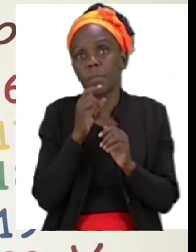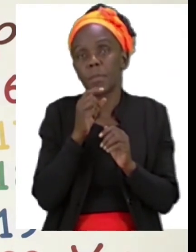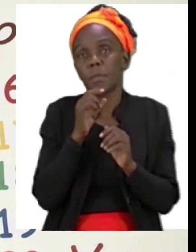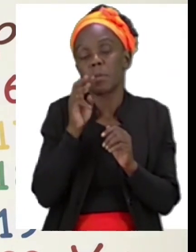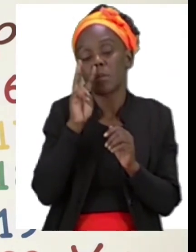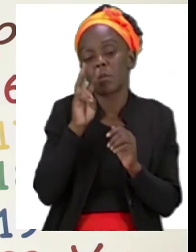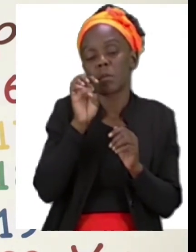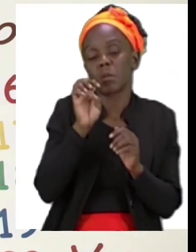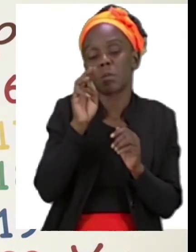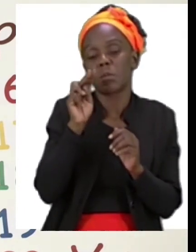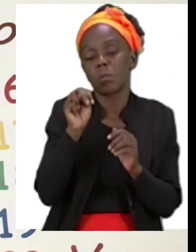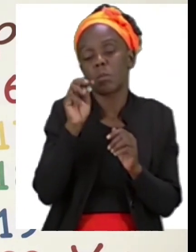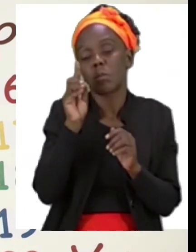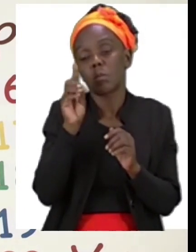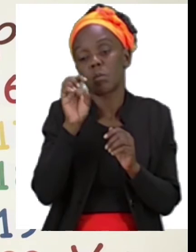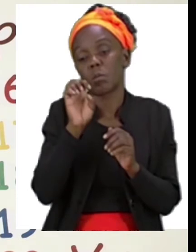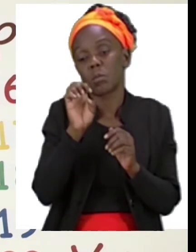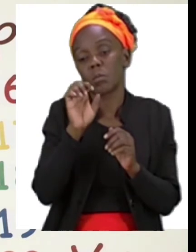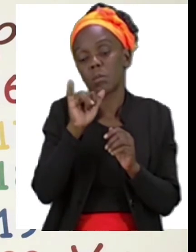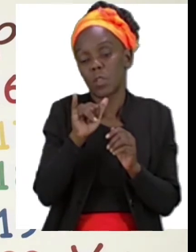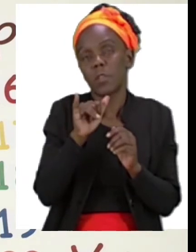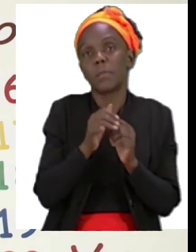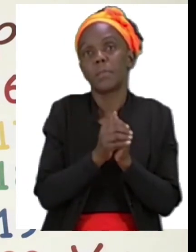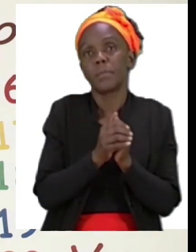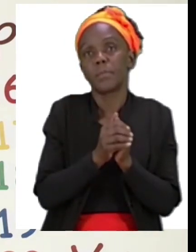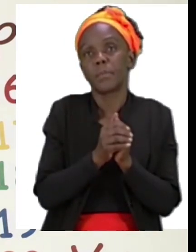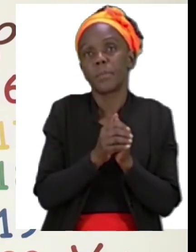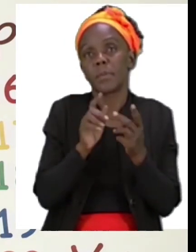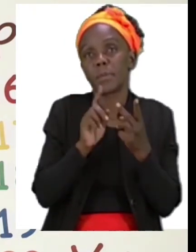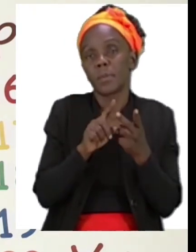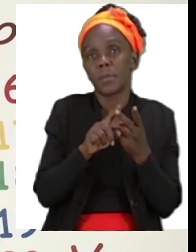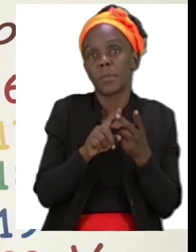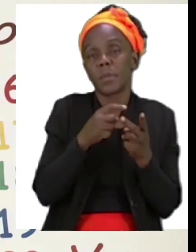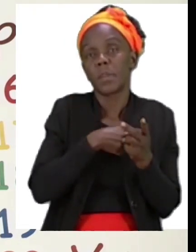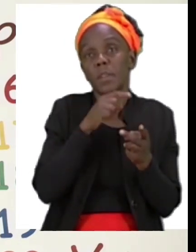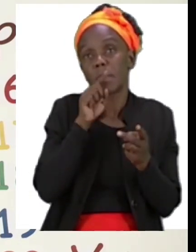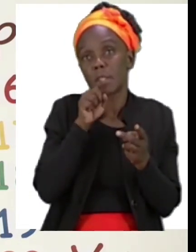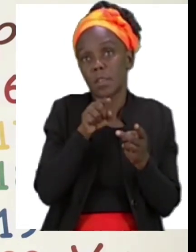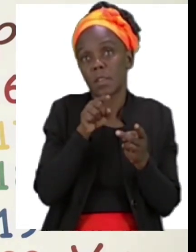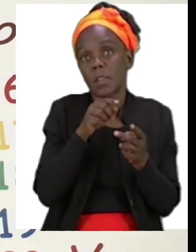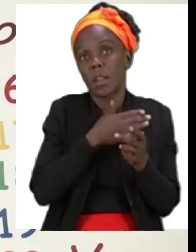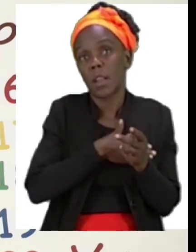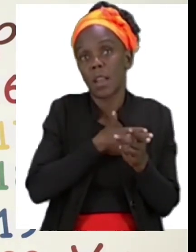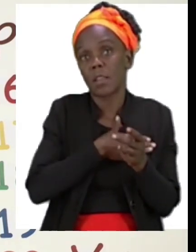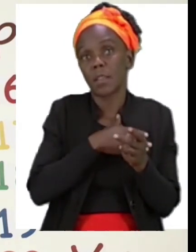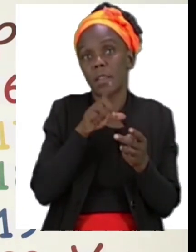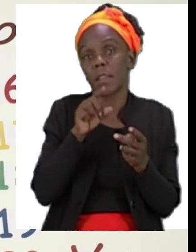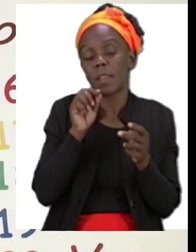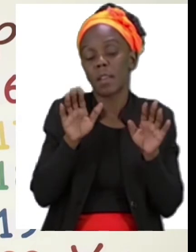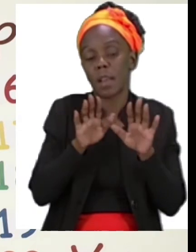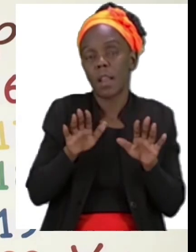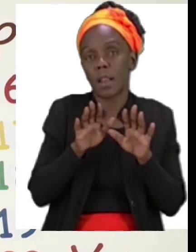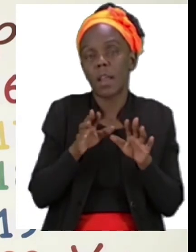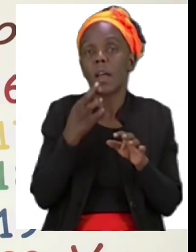your friend's name here. Then we said she likes the